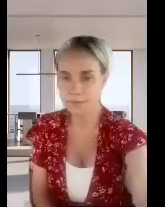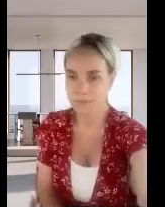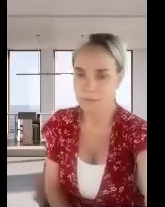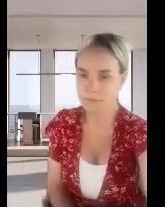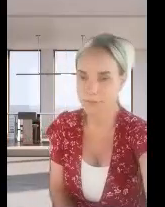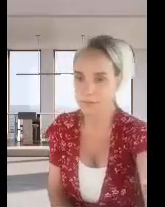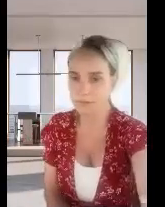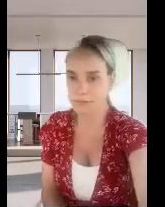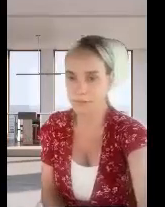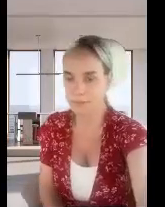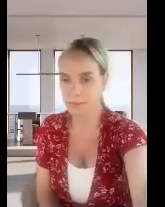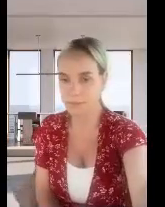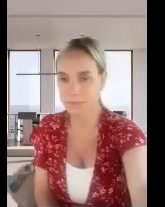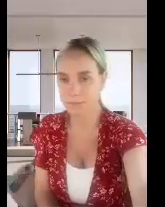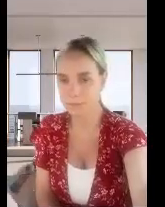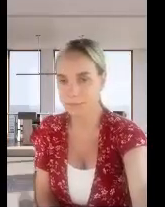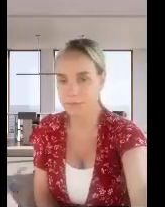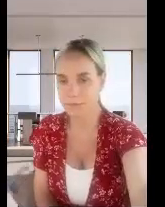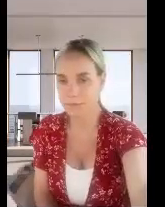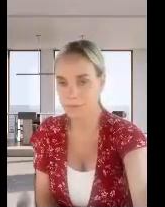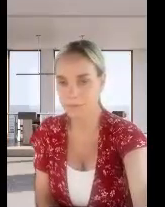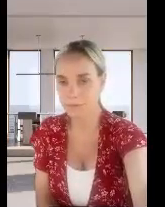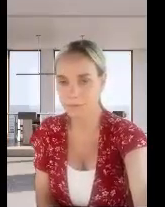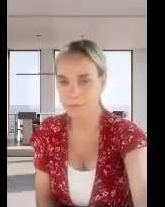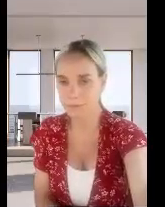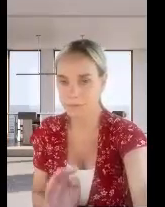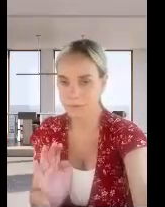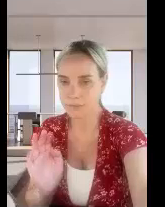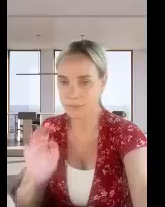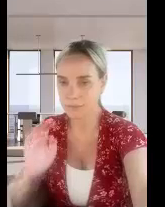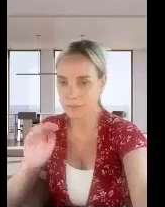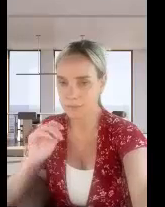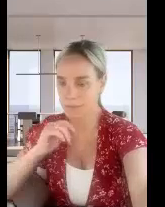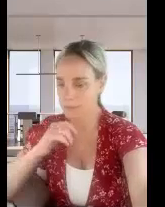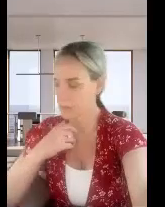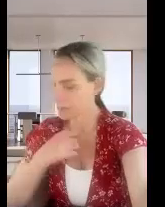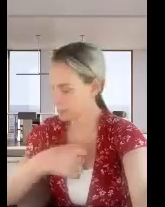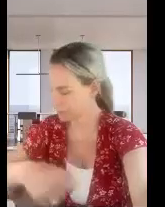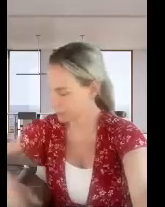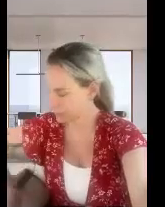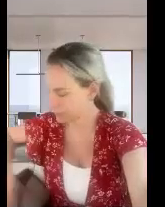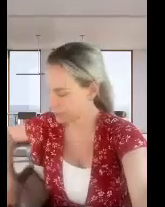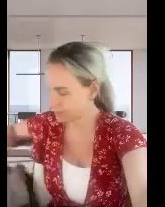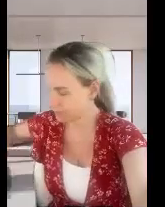Seeing none, all those in favor of the motion, so pass.